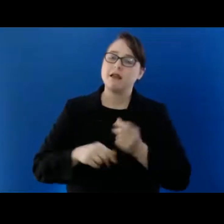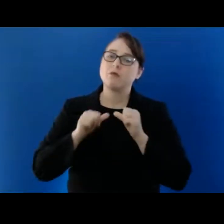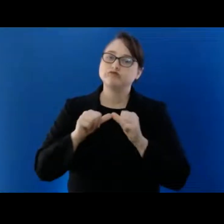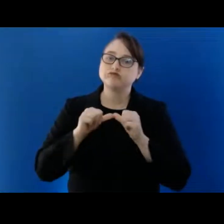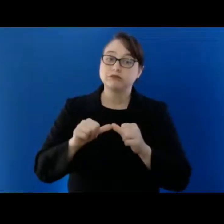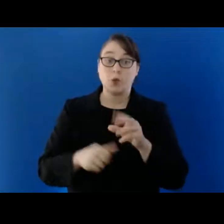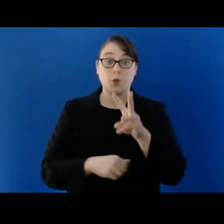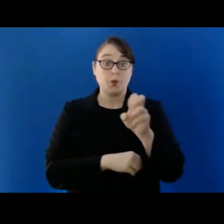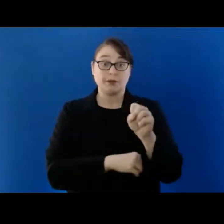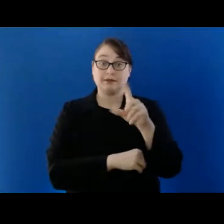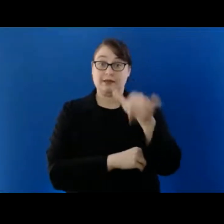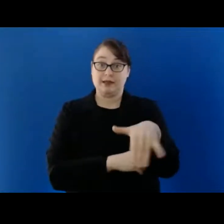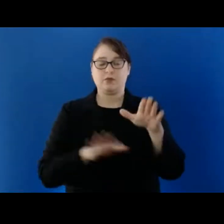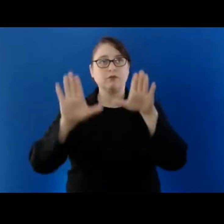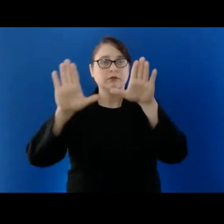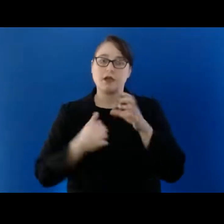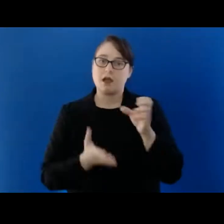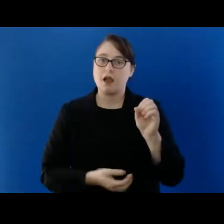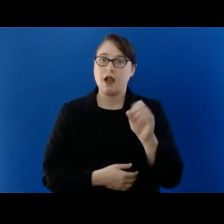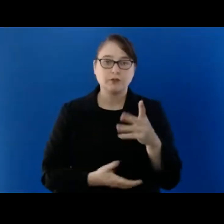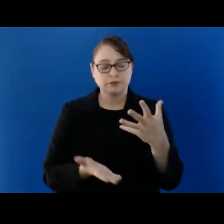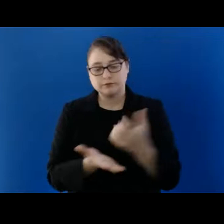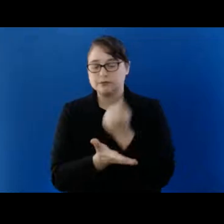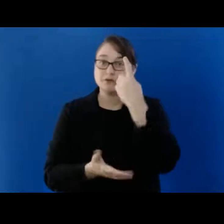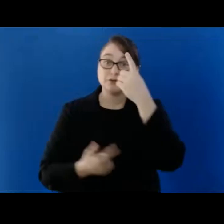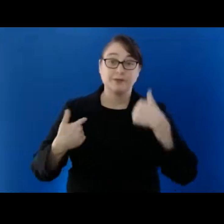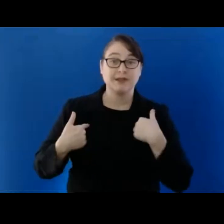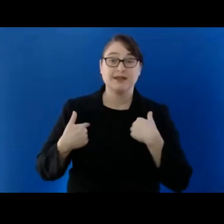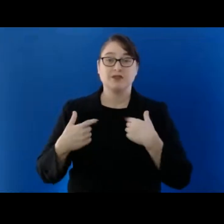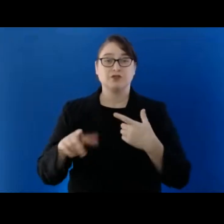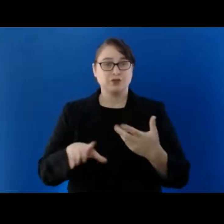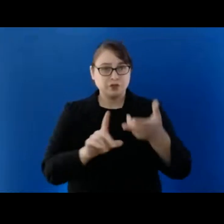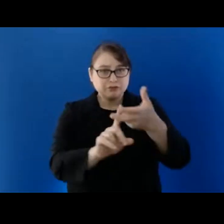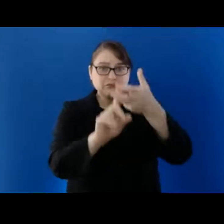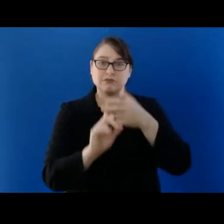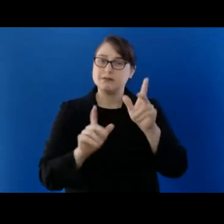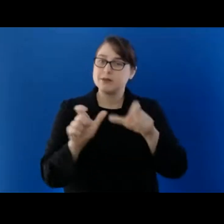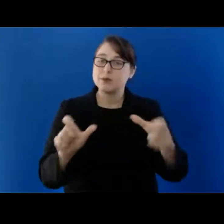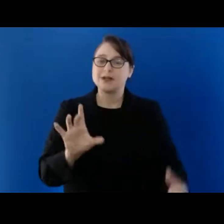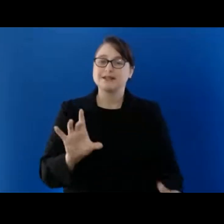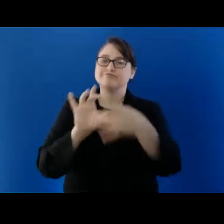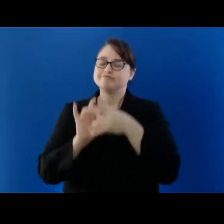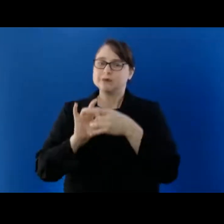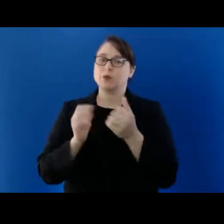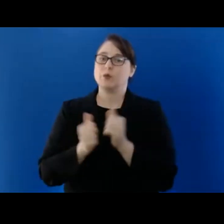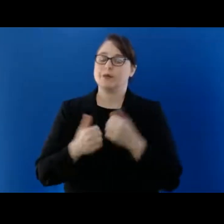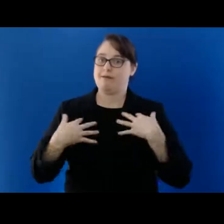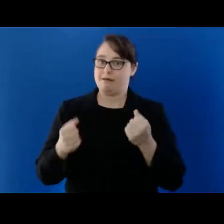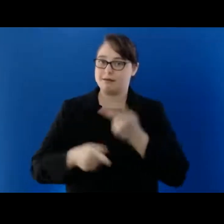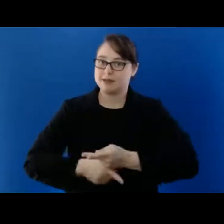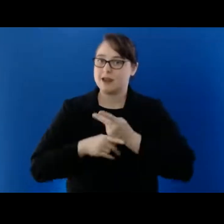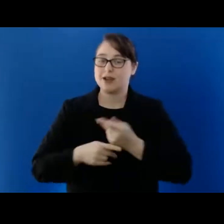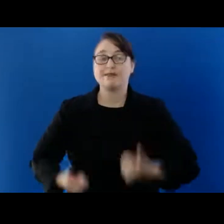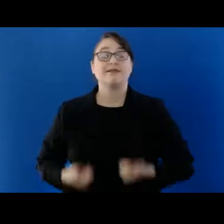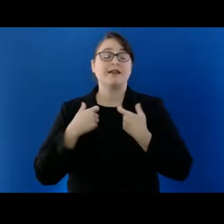opportunity for me to get people connected with healthcare, because it's life-changing, it's life-saving. Though